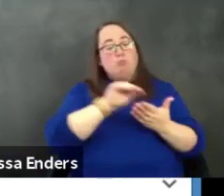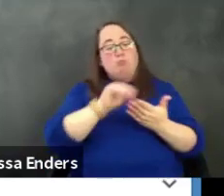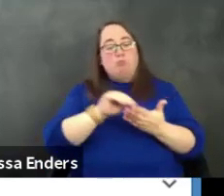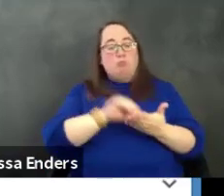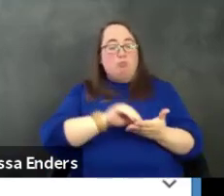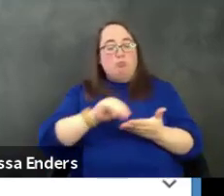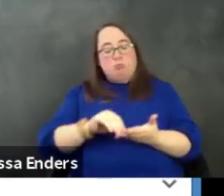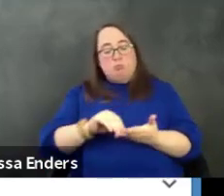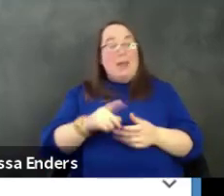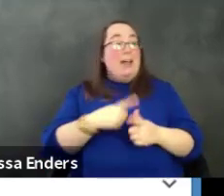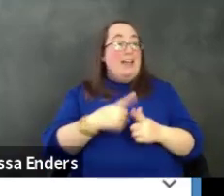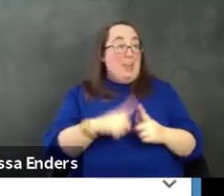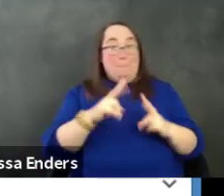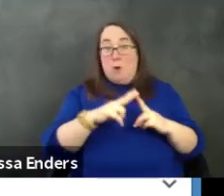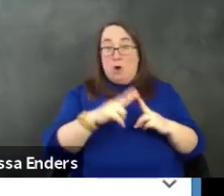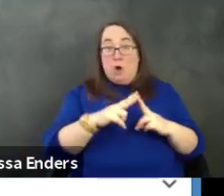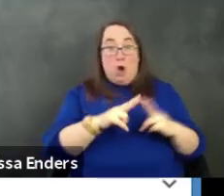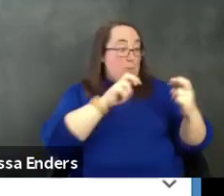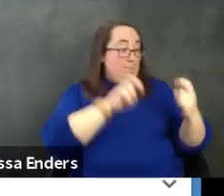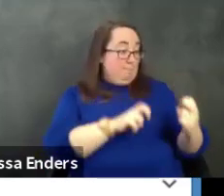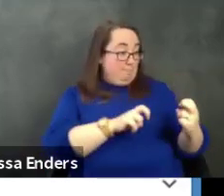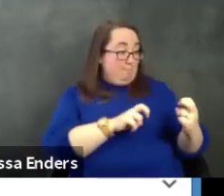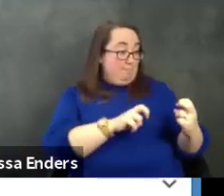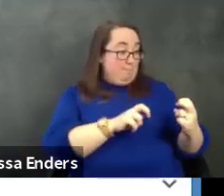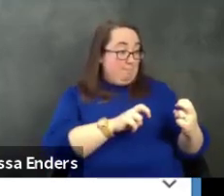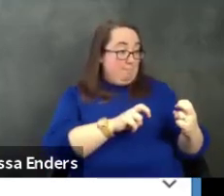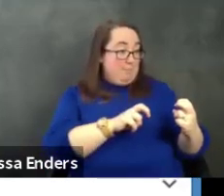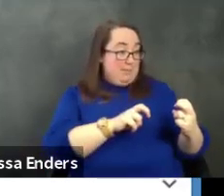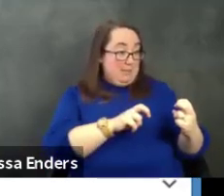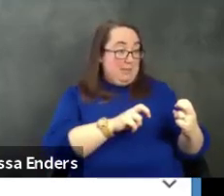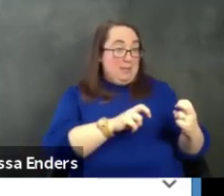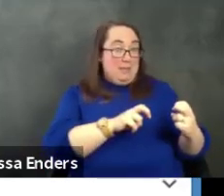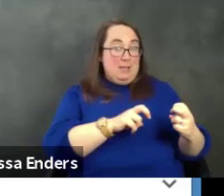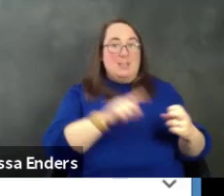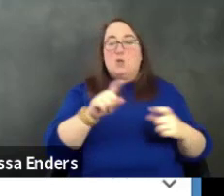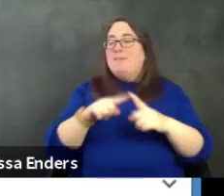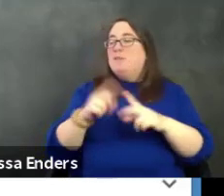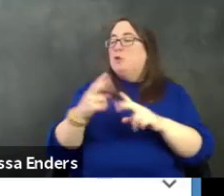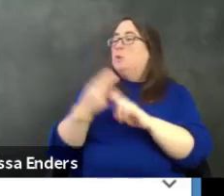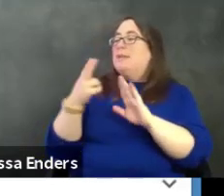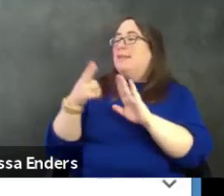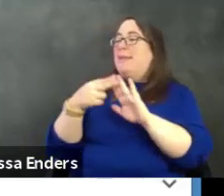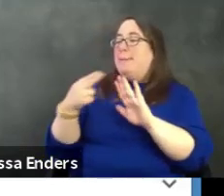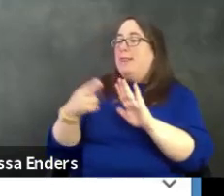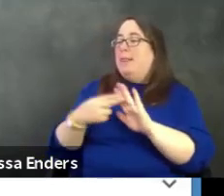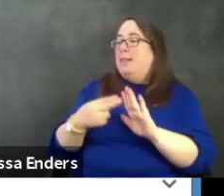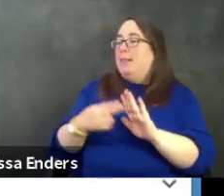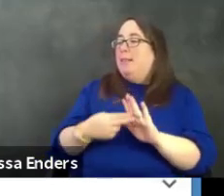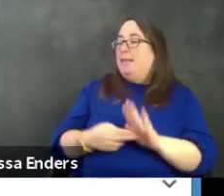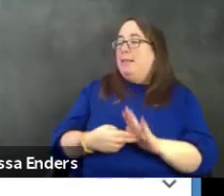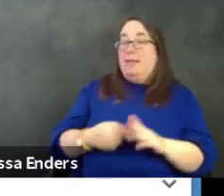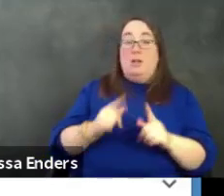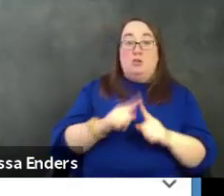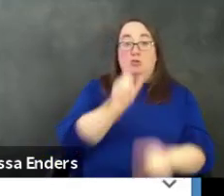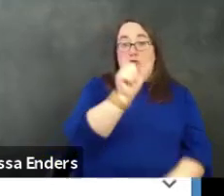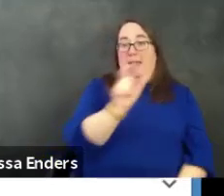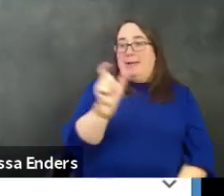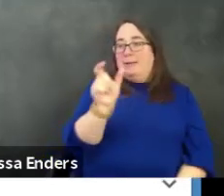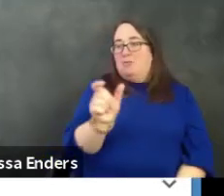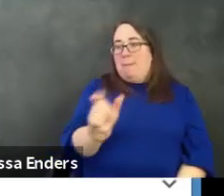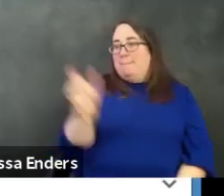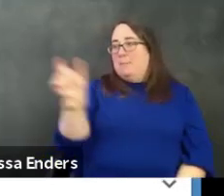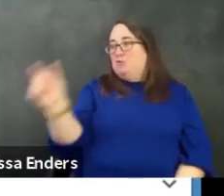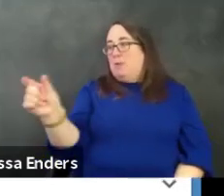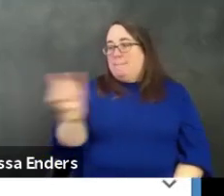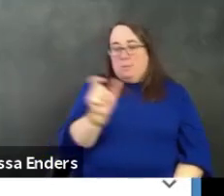them partner up and say, all right, you're going to have to go in and use the label feature. So to drag and drop the labels on which was the truth